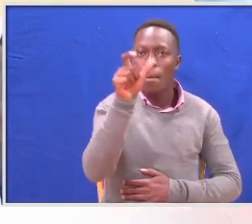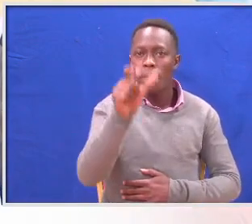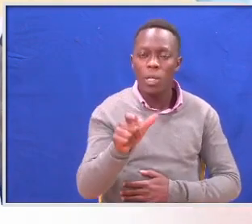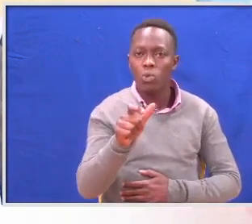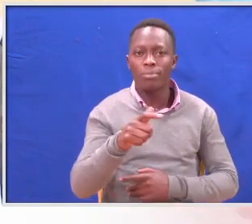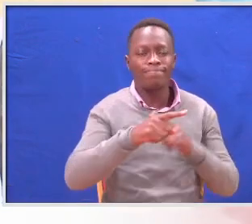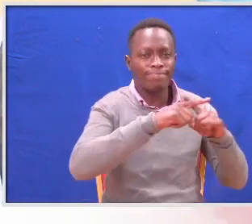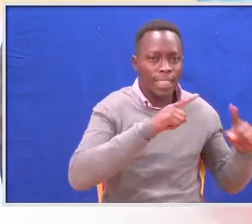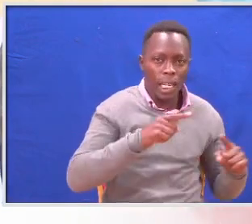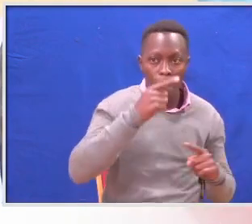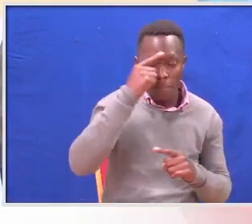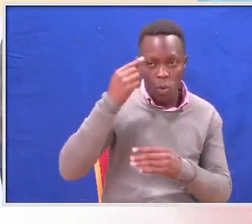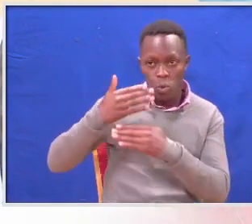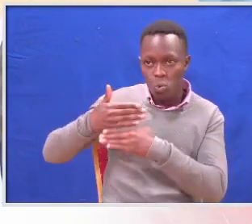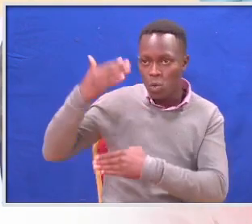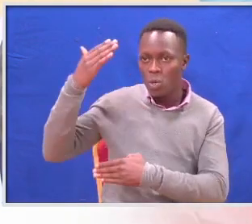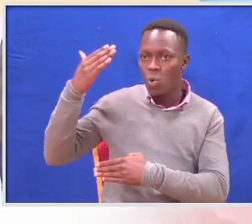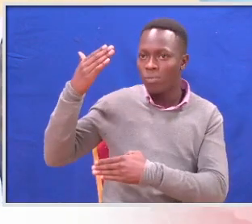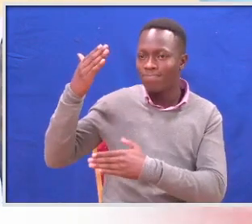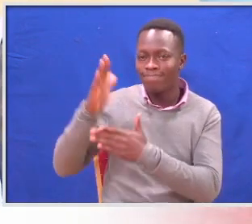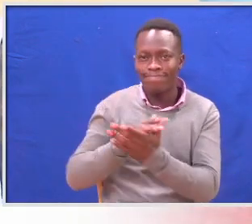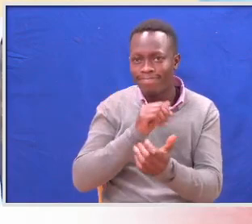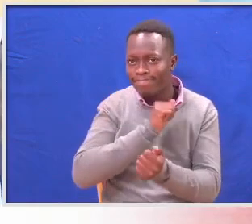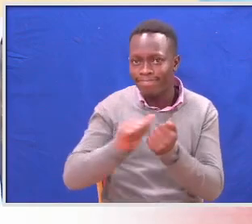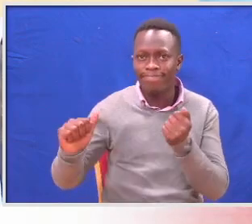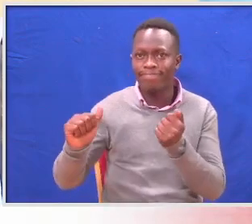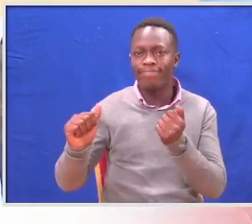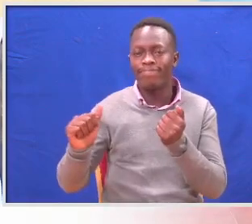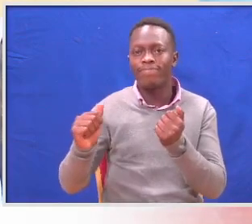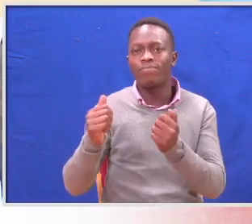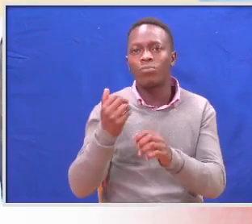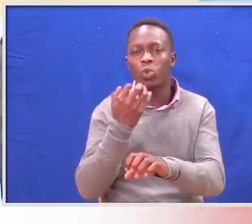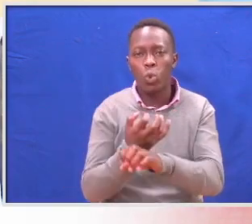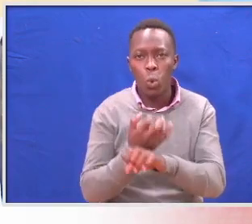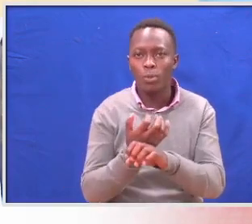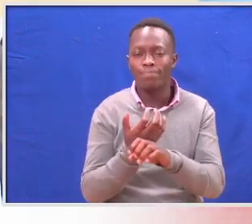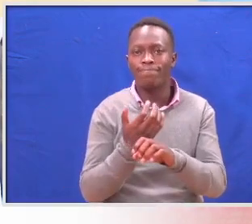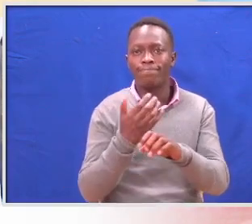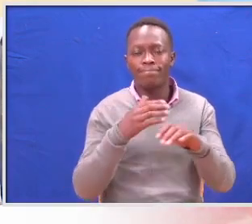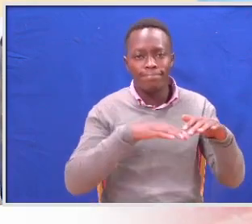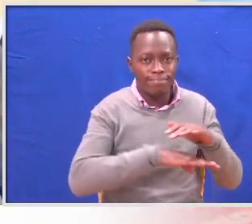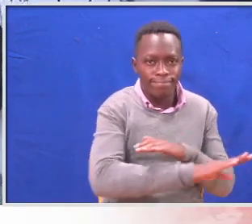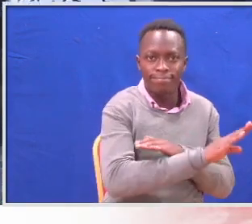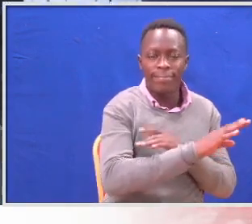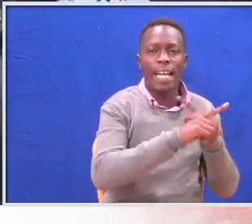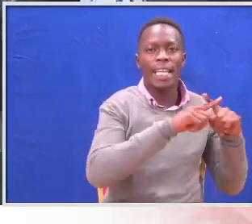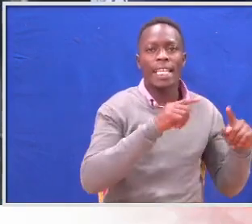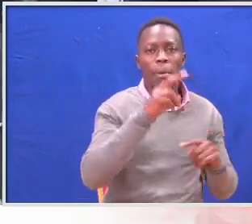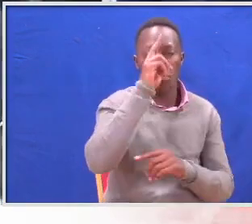the window's driver has been splashed with a stone to access the officer in the